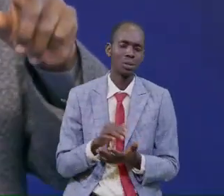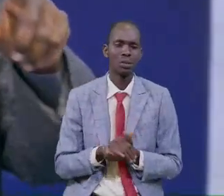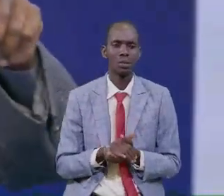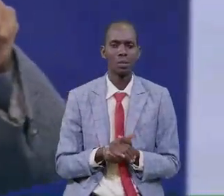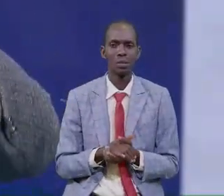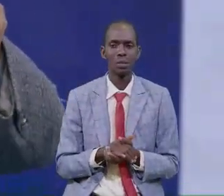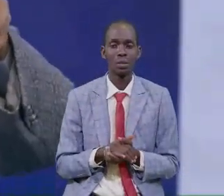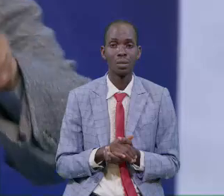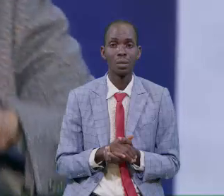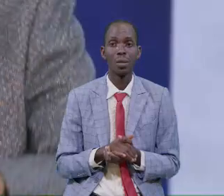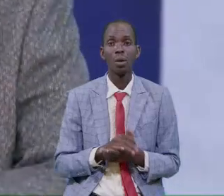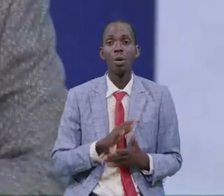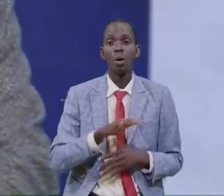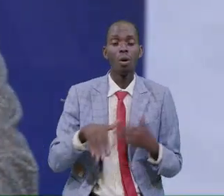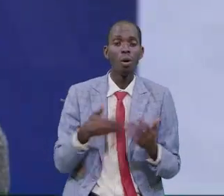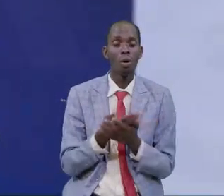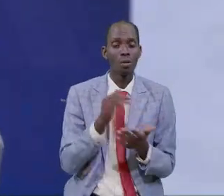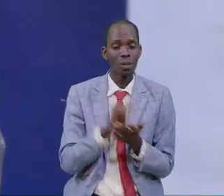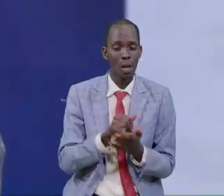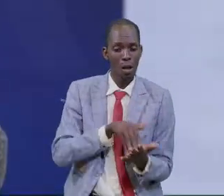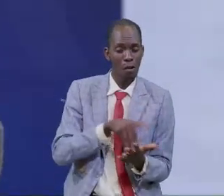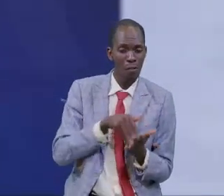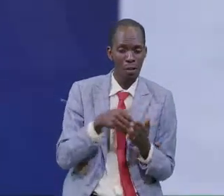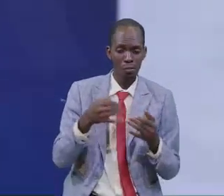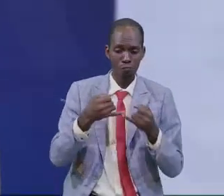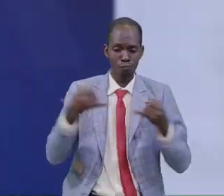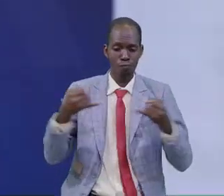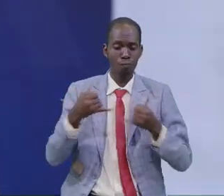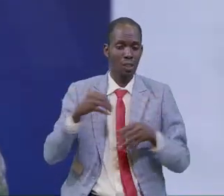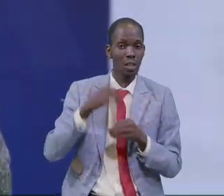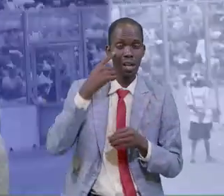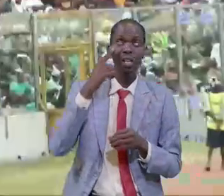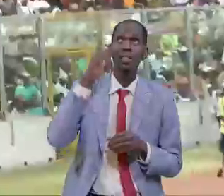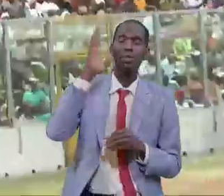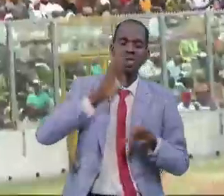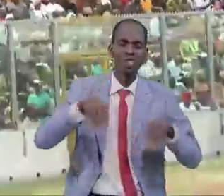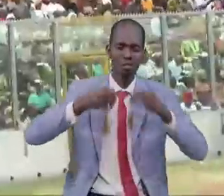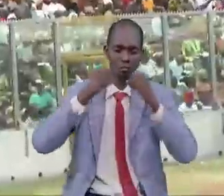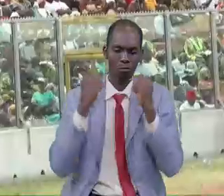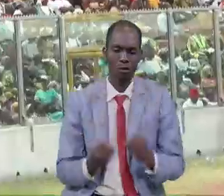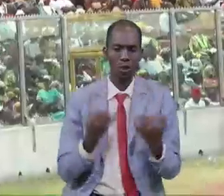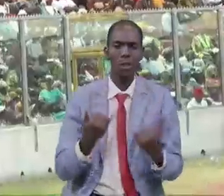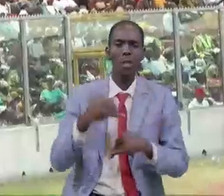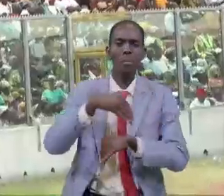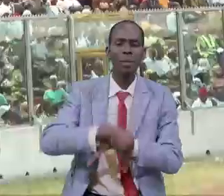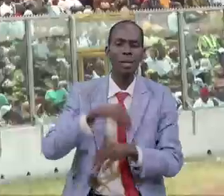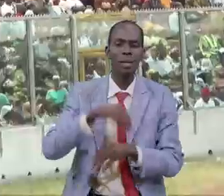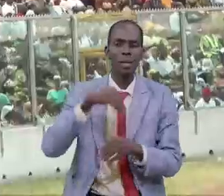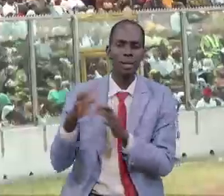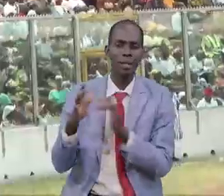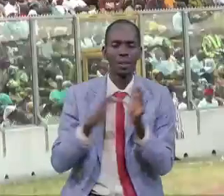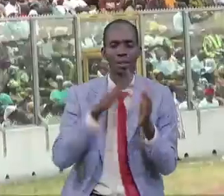Those feeble nerves, it will strengthen them tonight in Jesus' name.